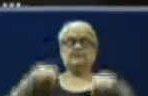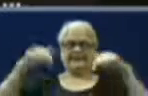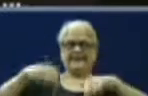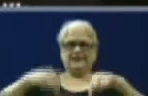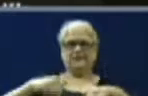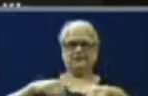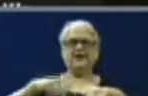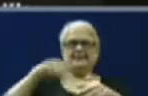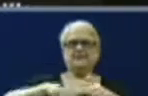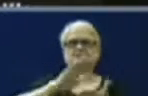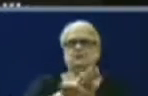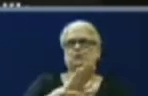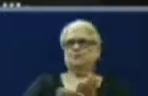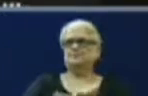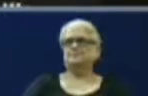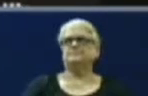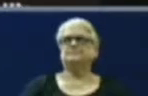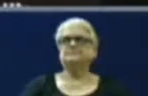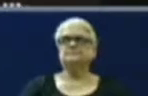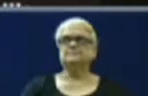School.